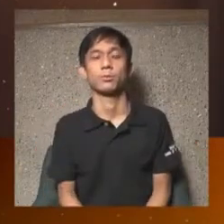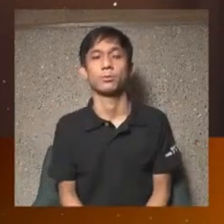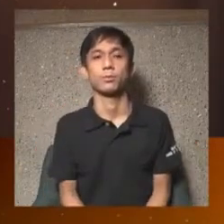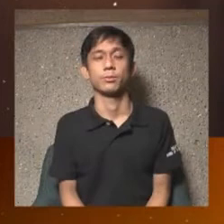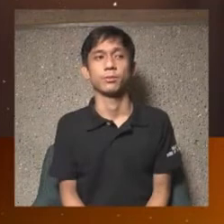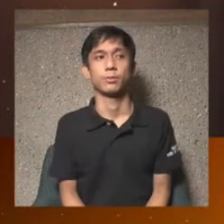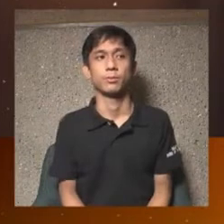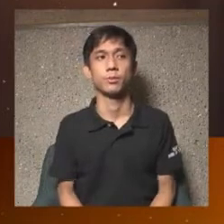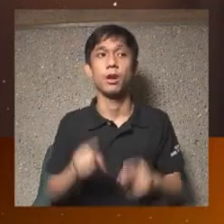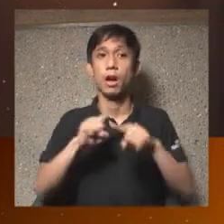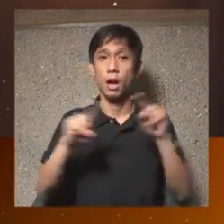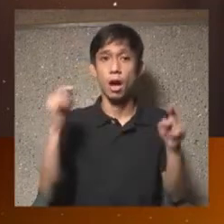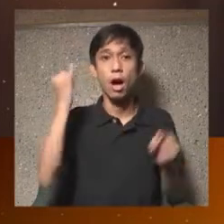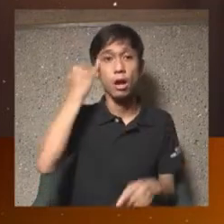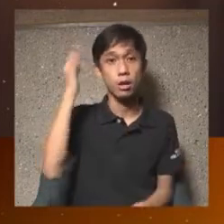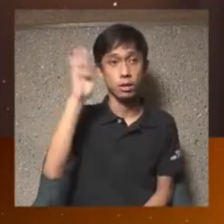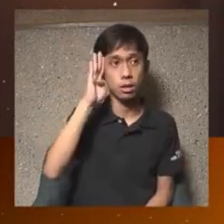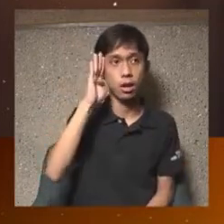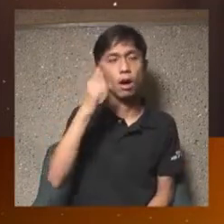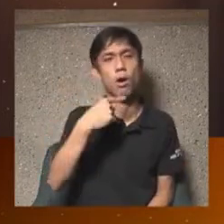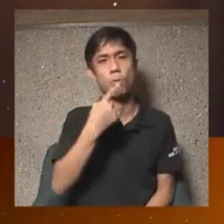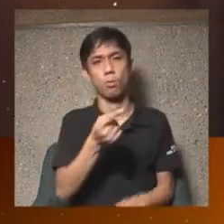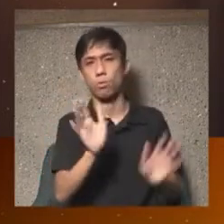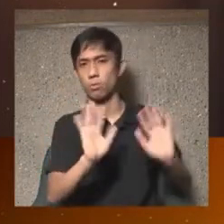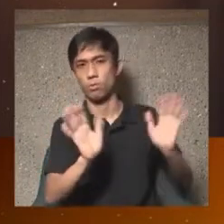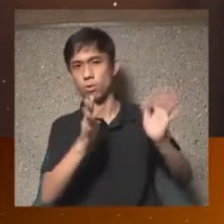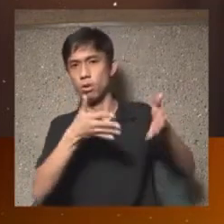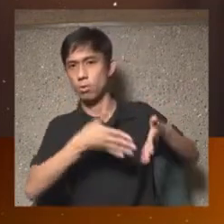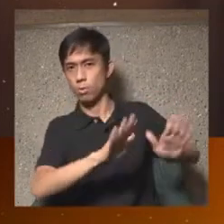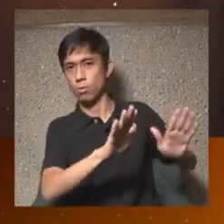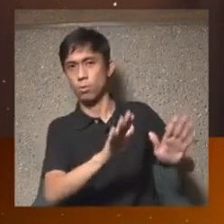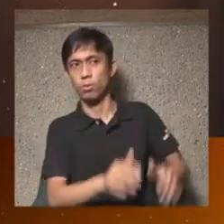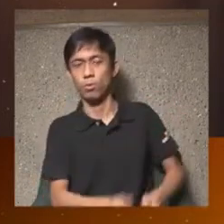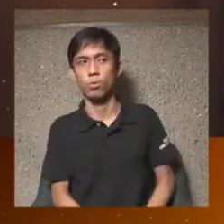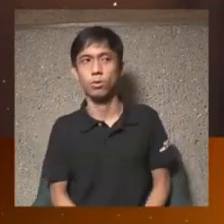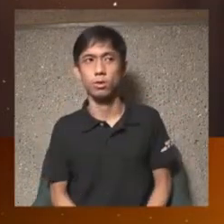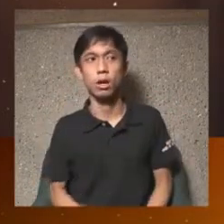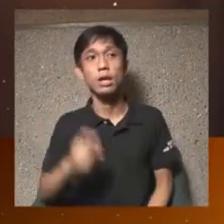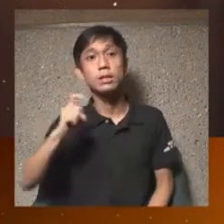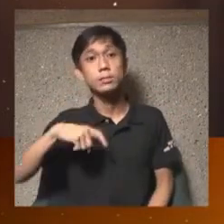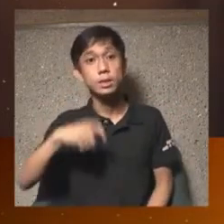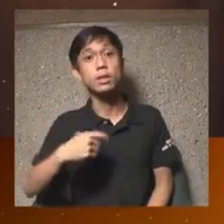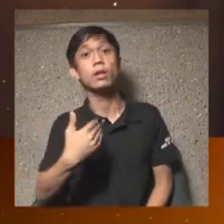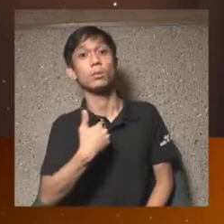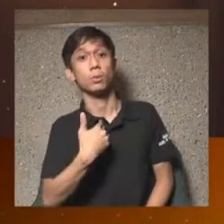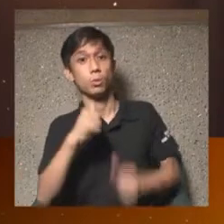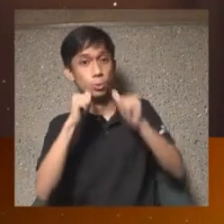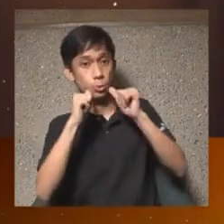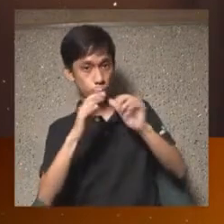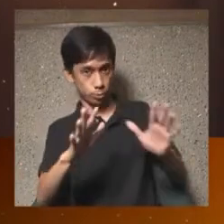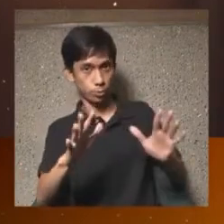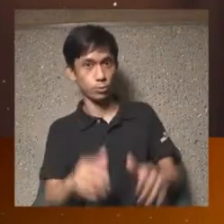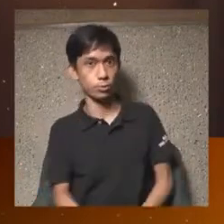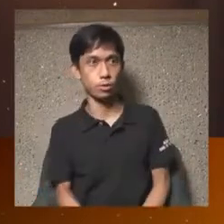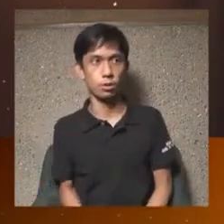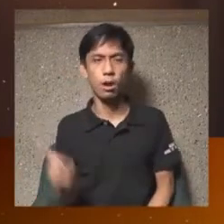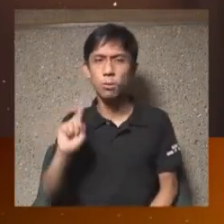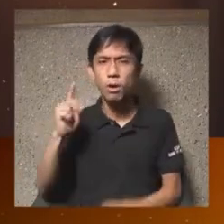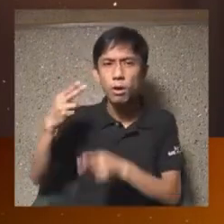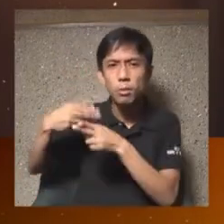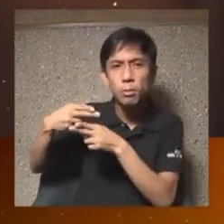go unless you bless me. What is your name? The man asked. He